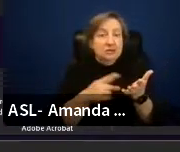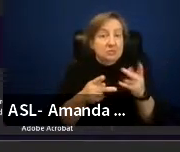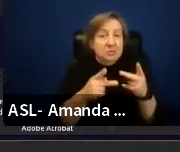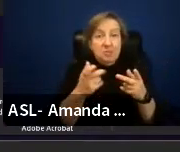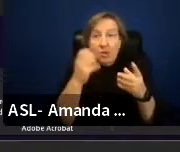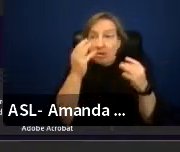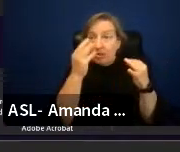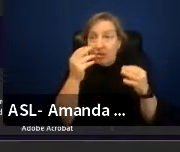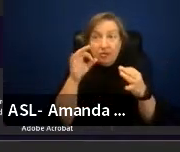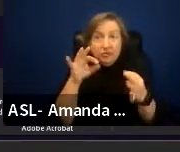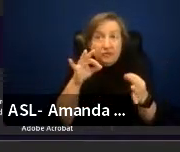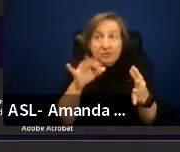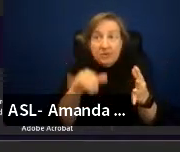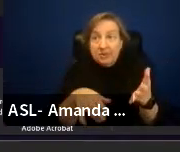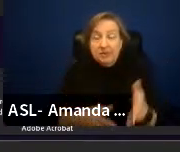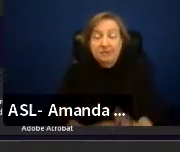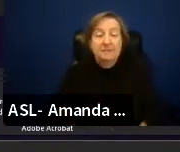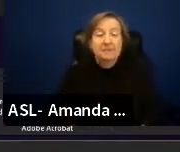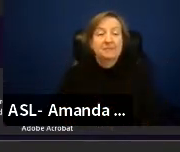thoughts or feedback on this.